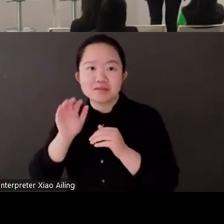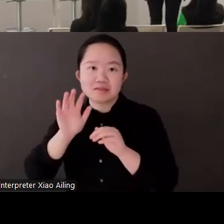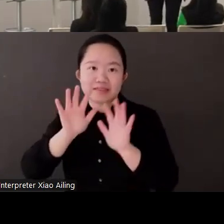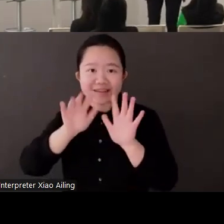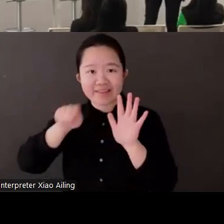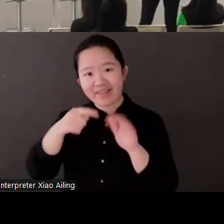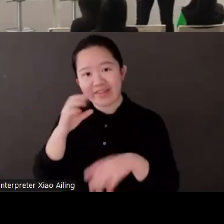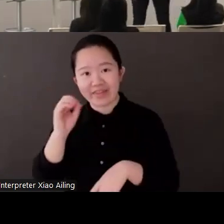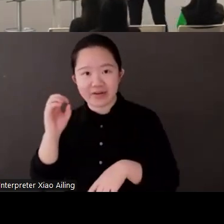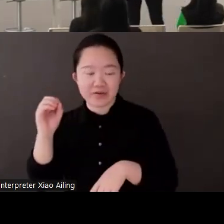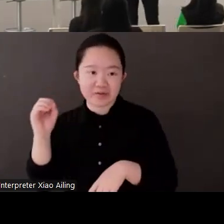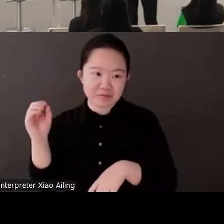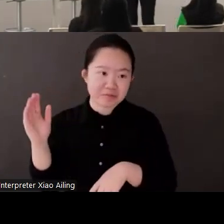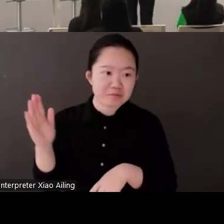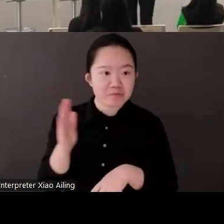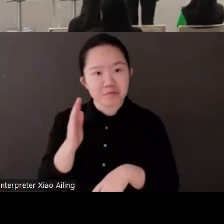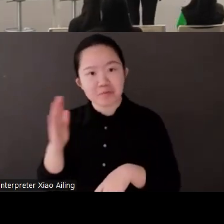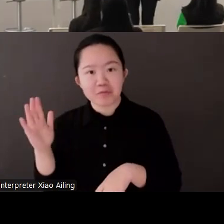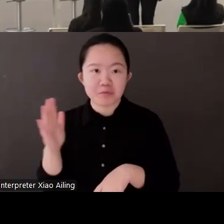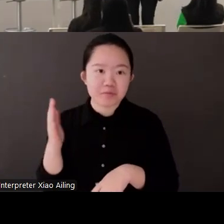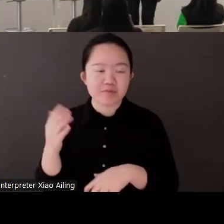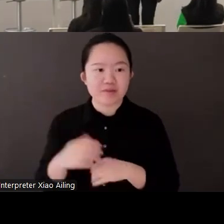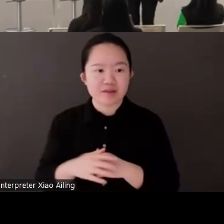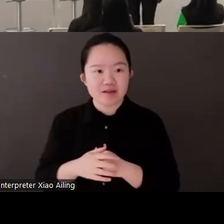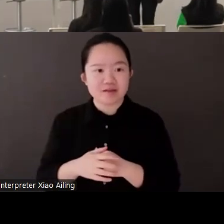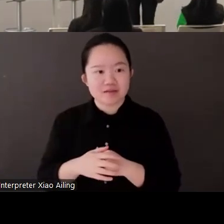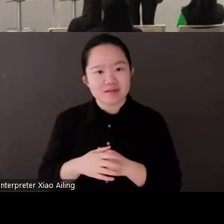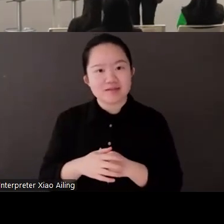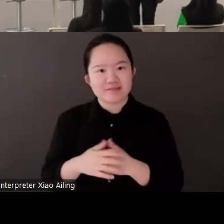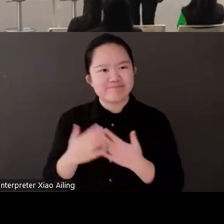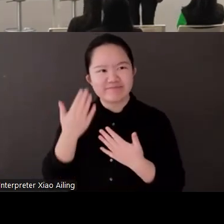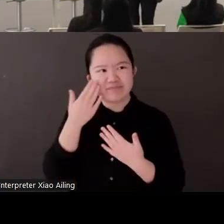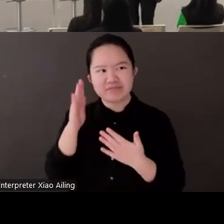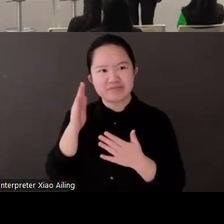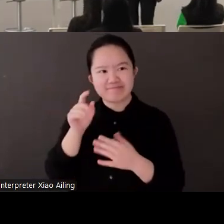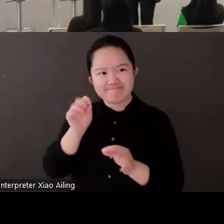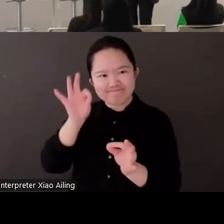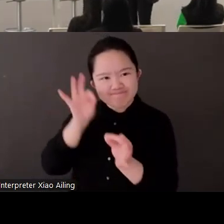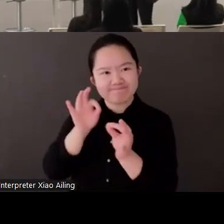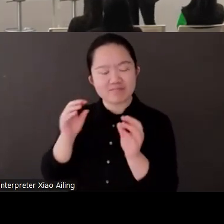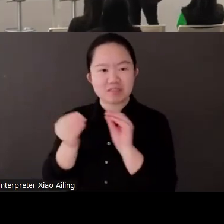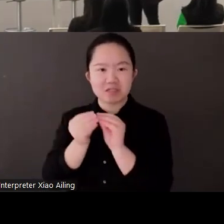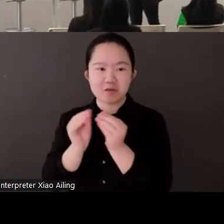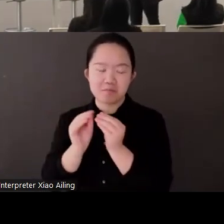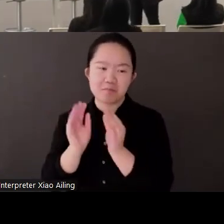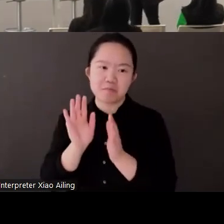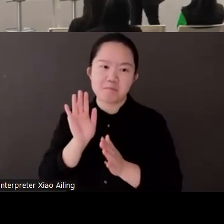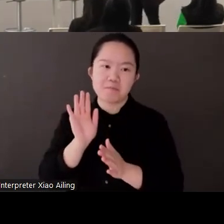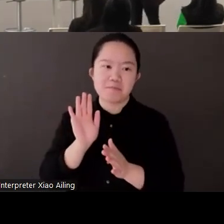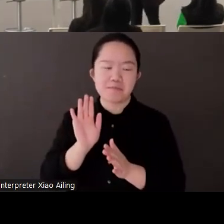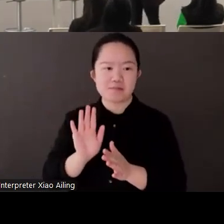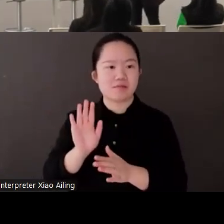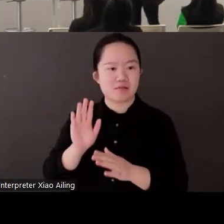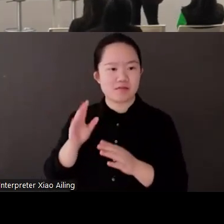not quite sure how large that part is, but there's a lots of members, and it's really